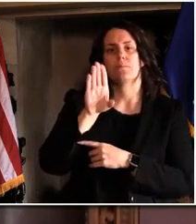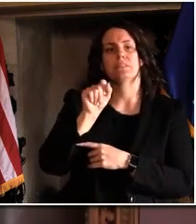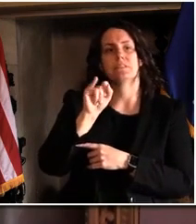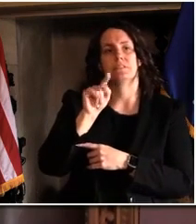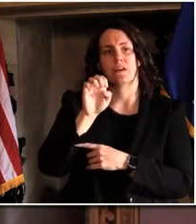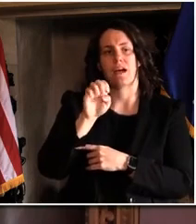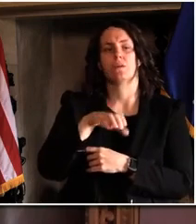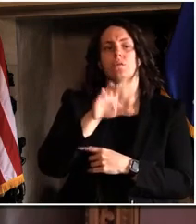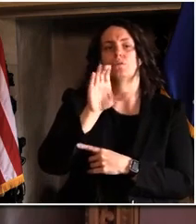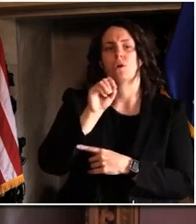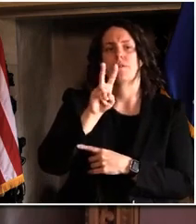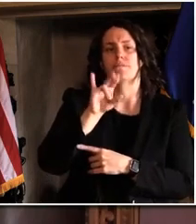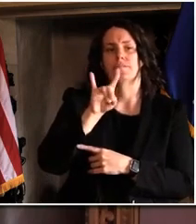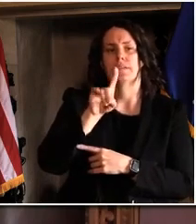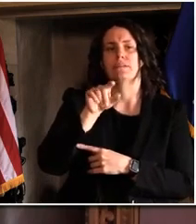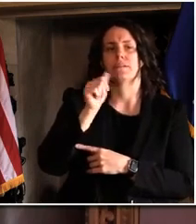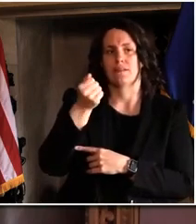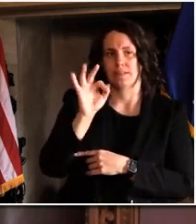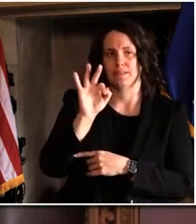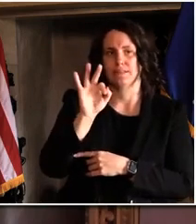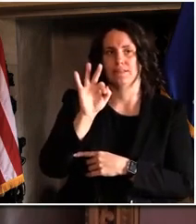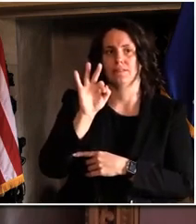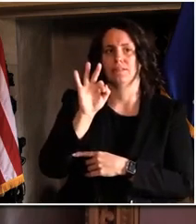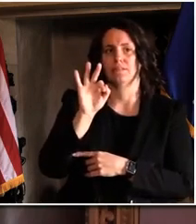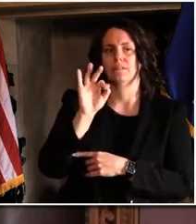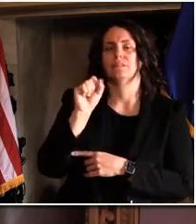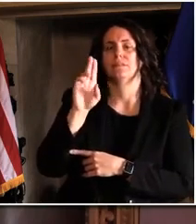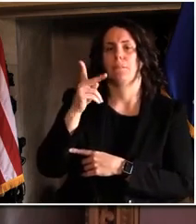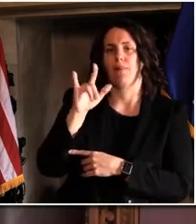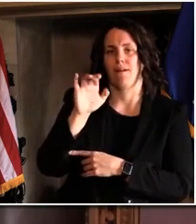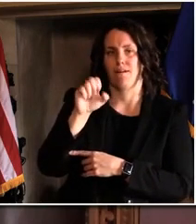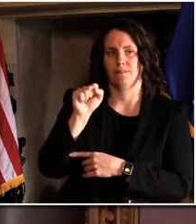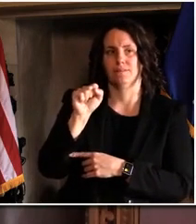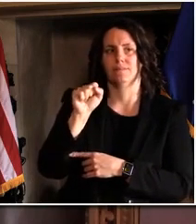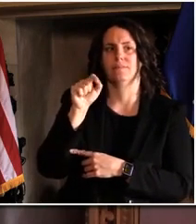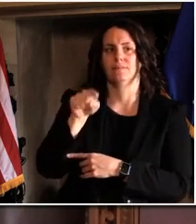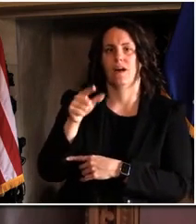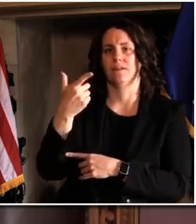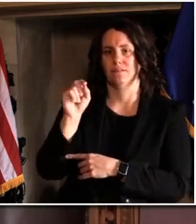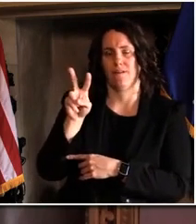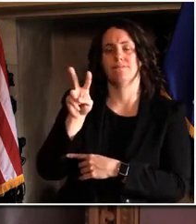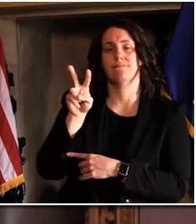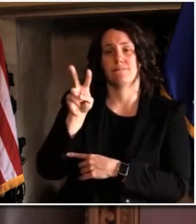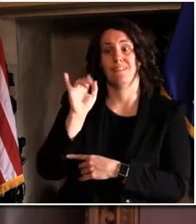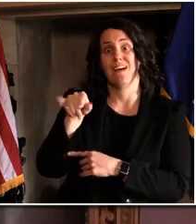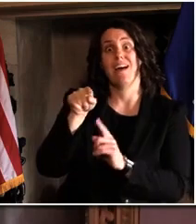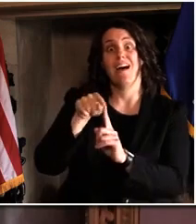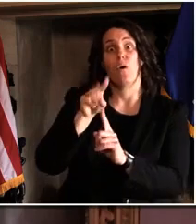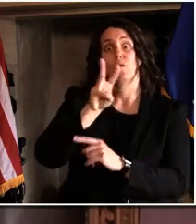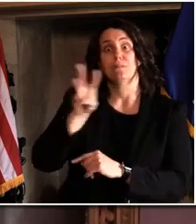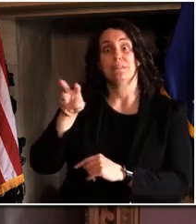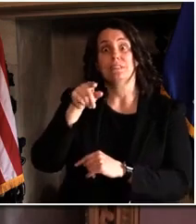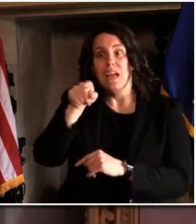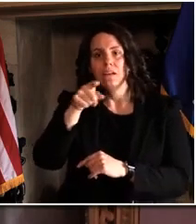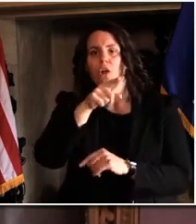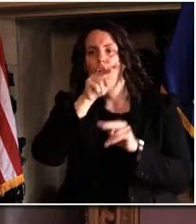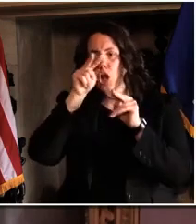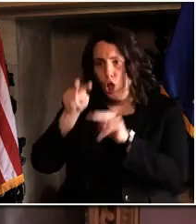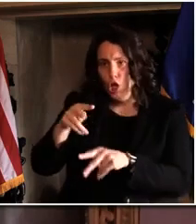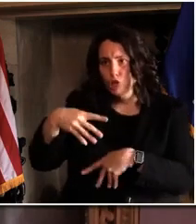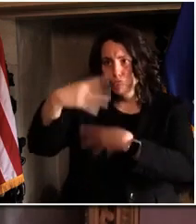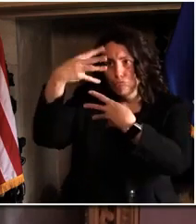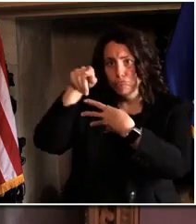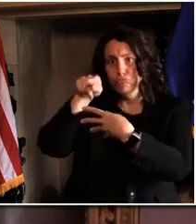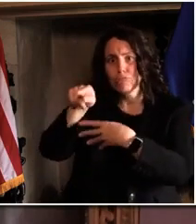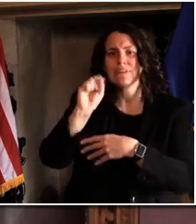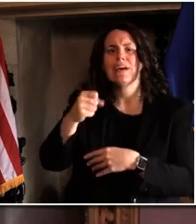.wi.gov/donations to either donate or sell large quantities of PPP to the state of Wisconsin. The State Emergency